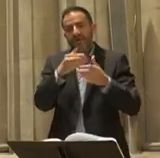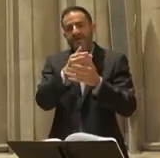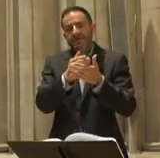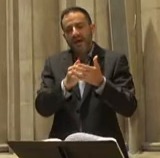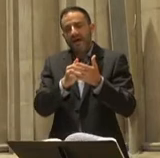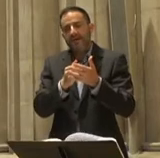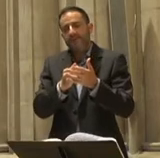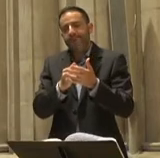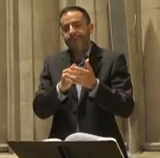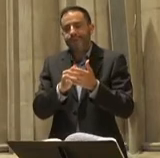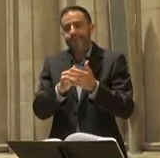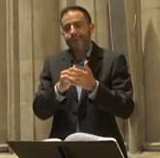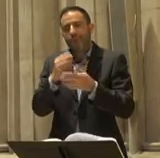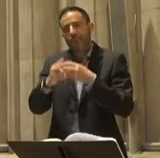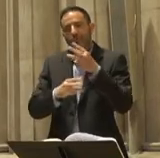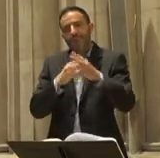pond.